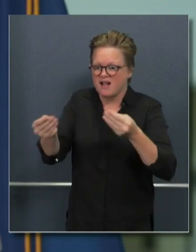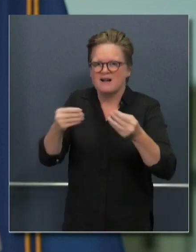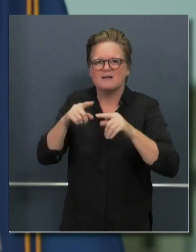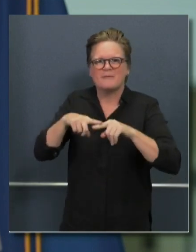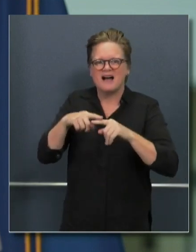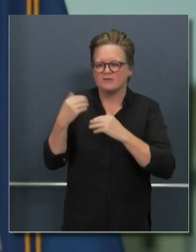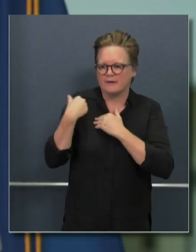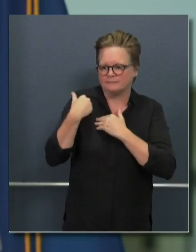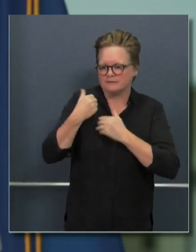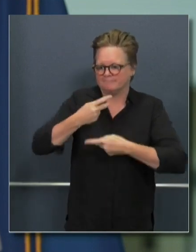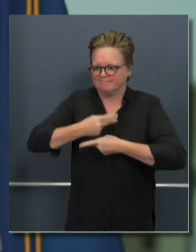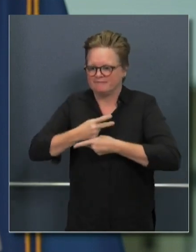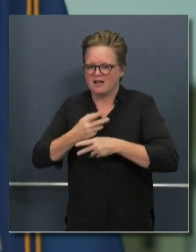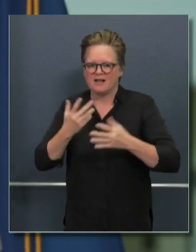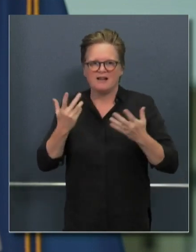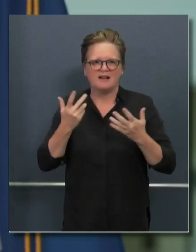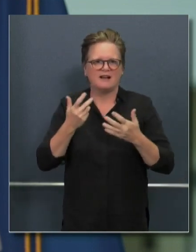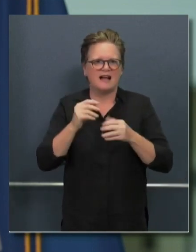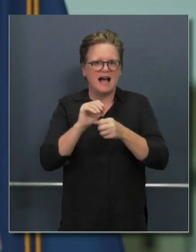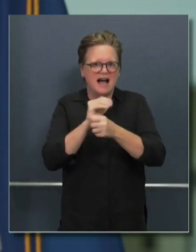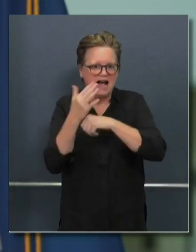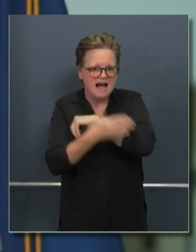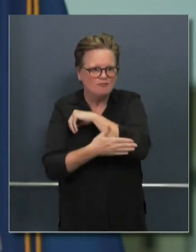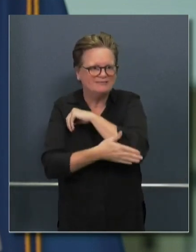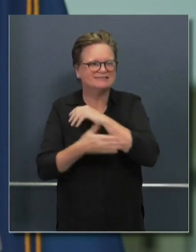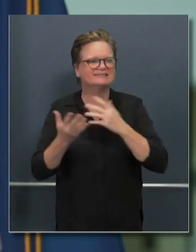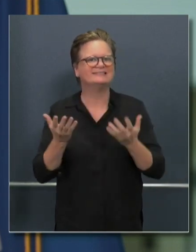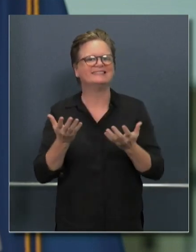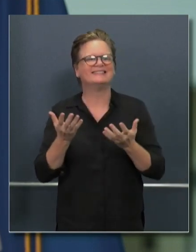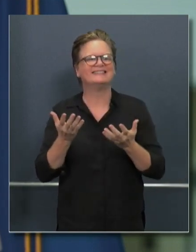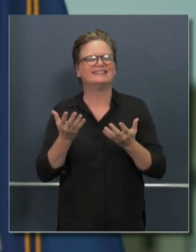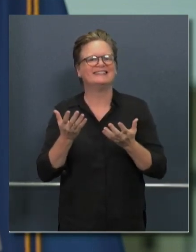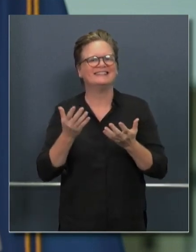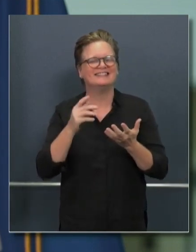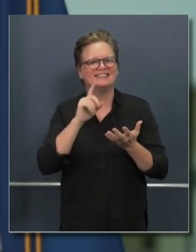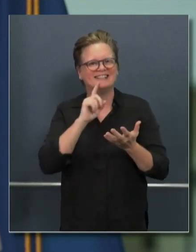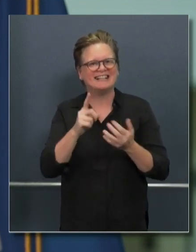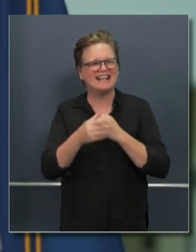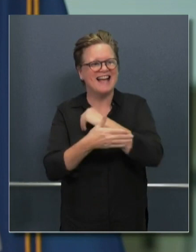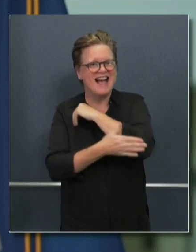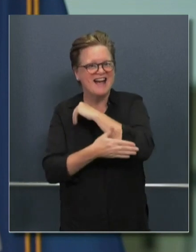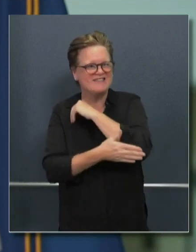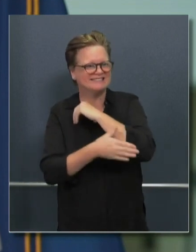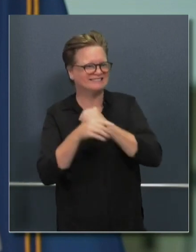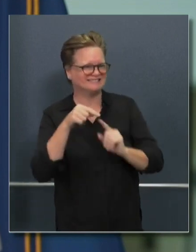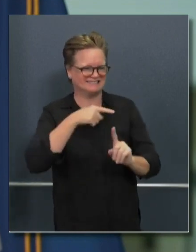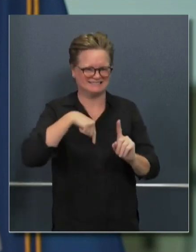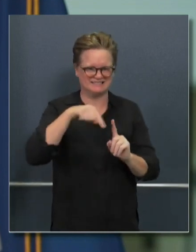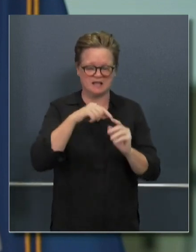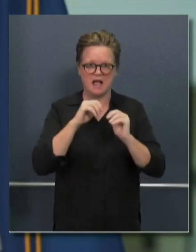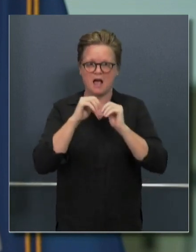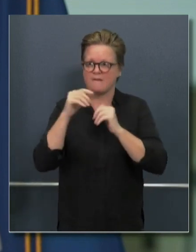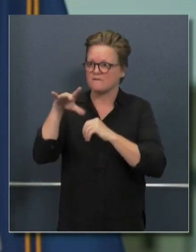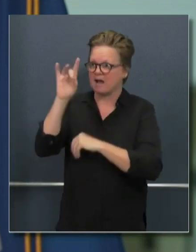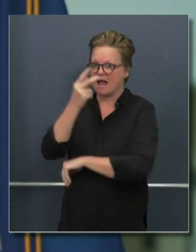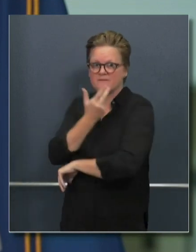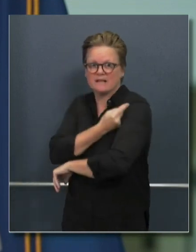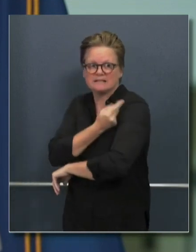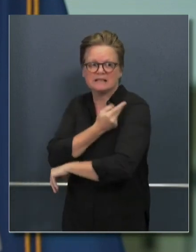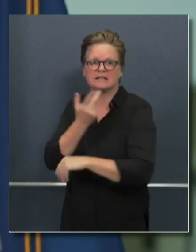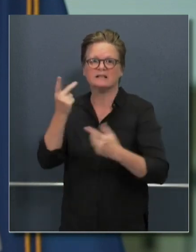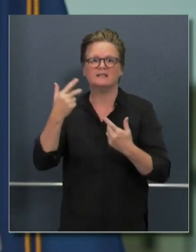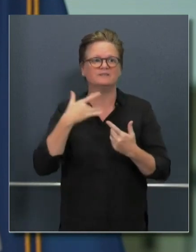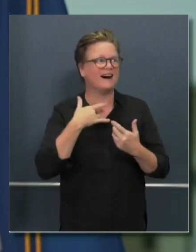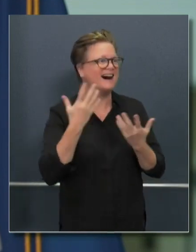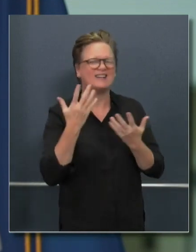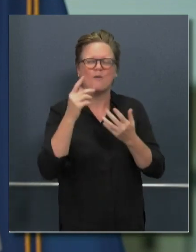and others, the California-based company, but also a lot of other things happening in that space that potentially can be mitigating as well.